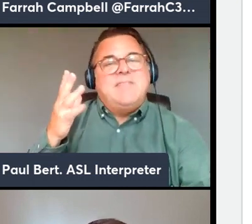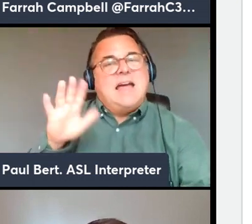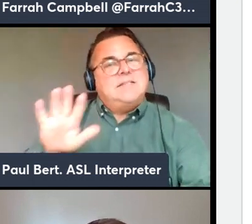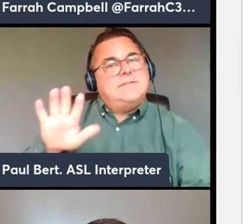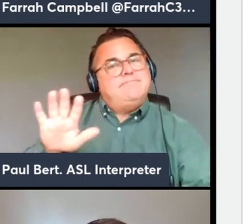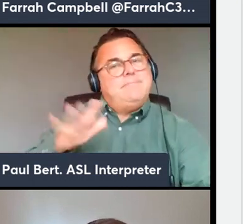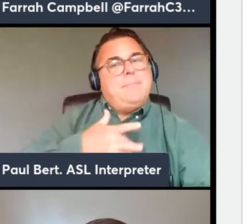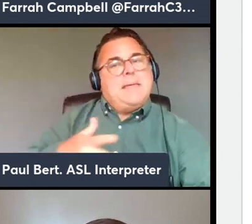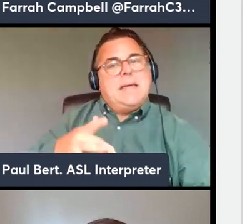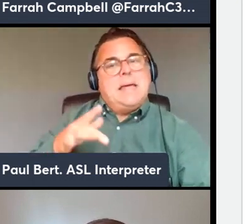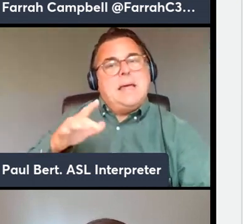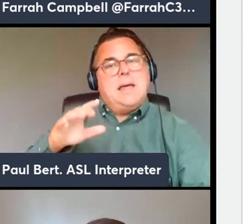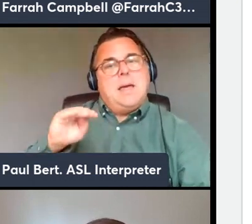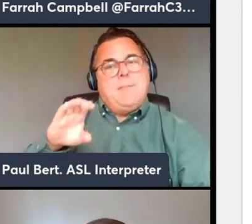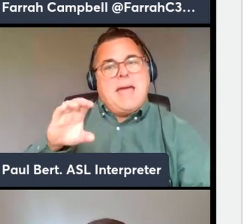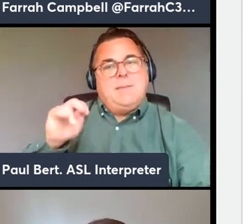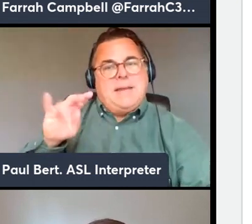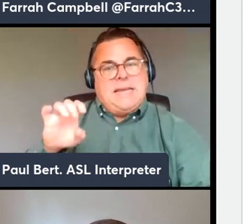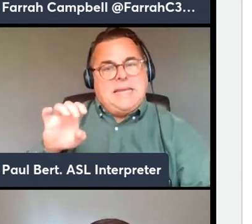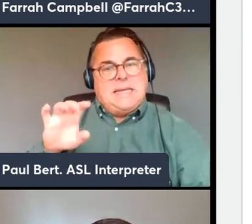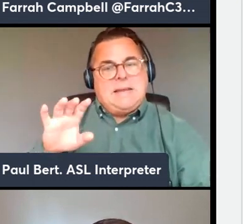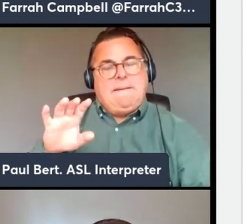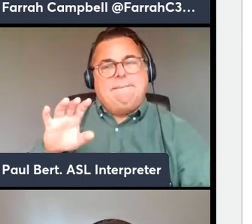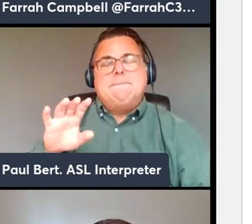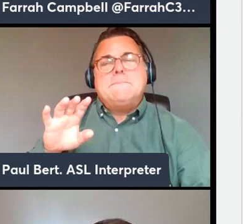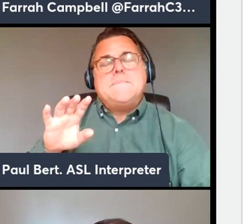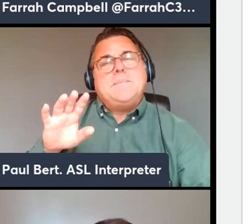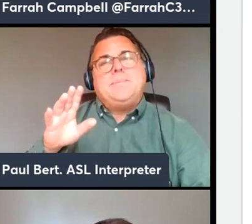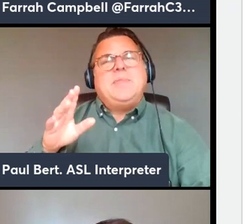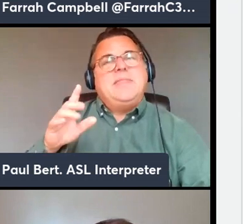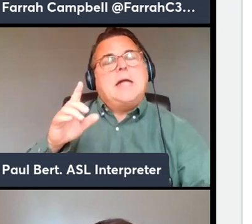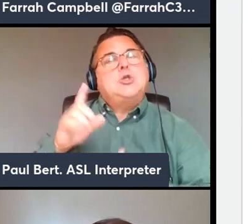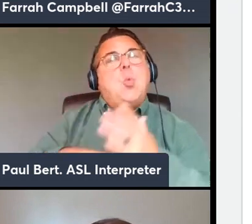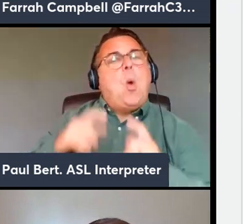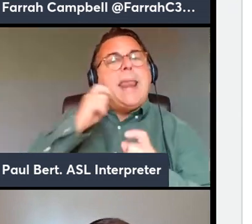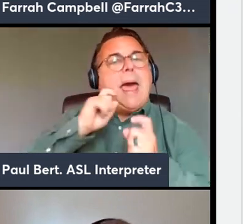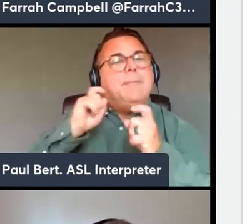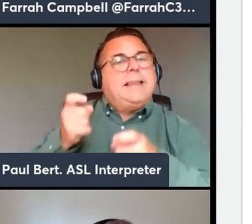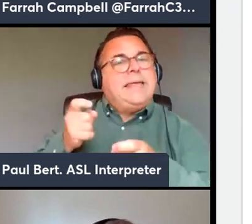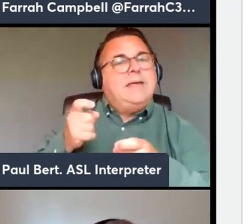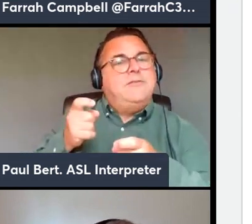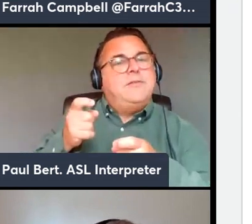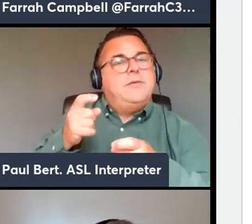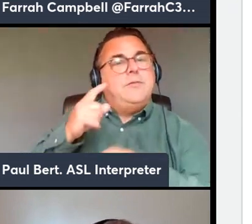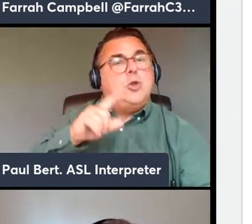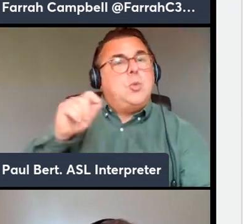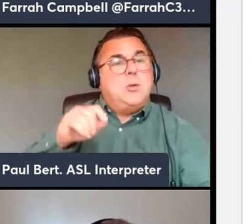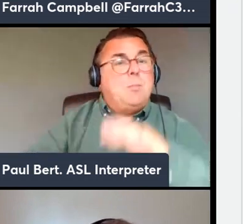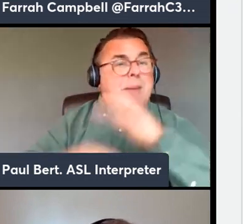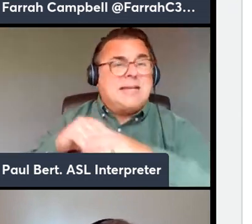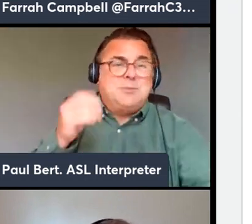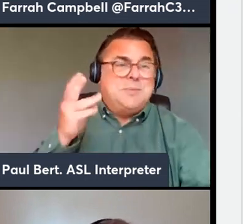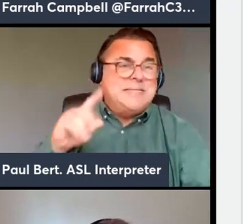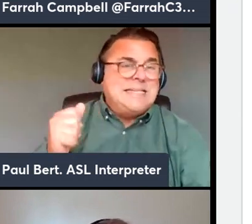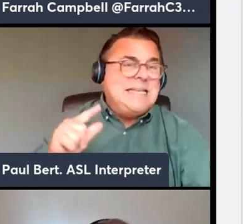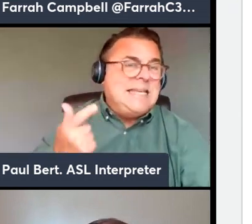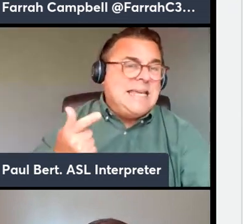Minis. The most that Apple put in the 2020 Mac Mini was 16 gigs of RAM.